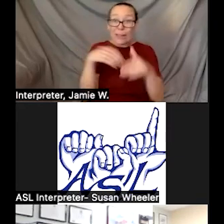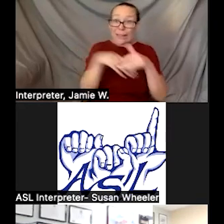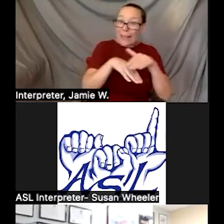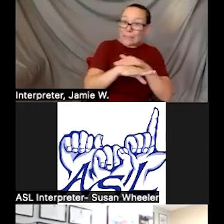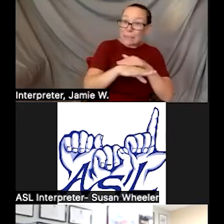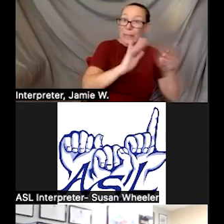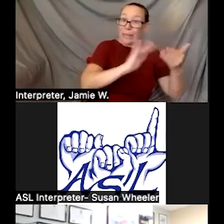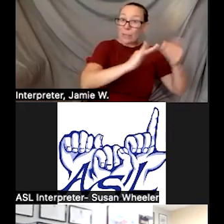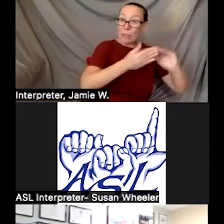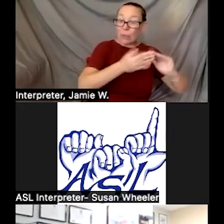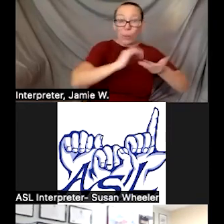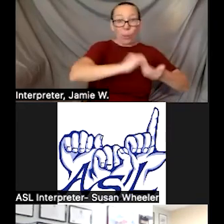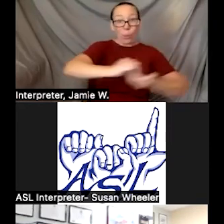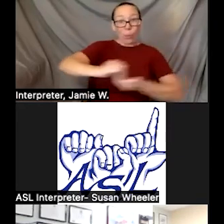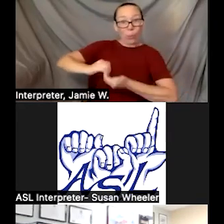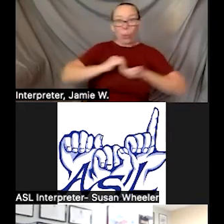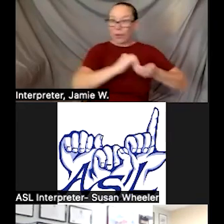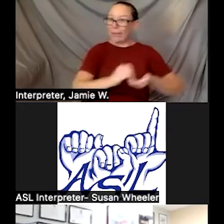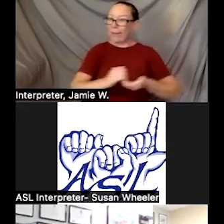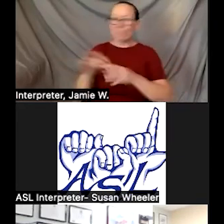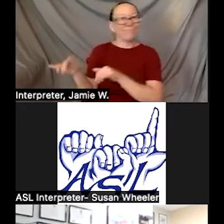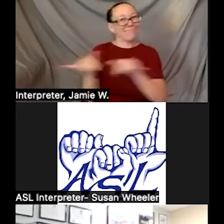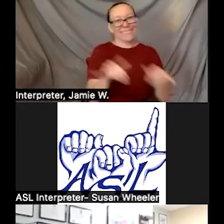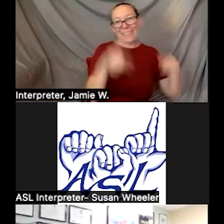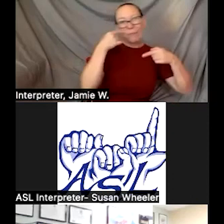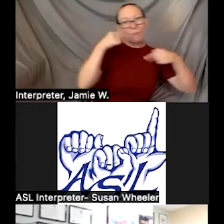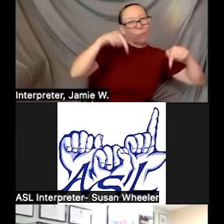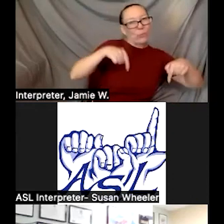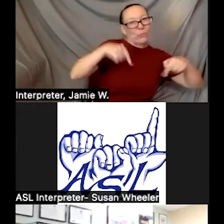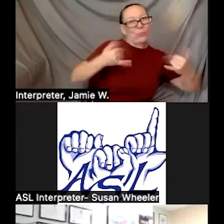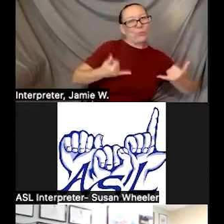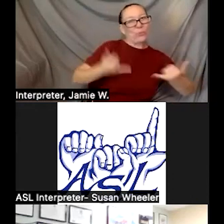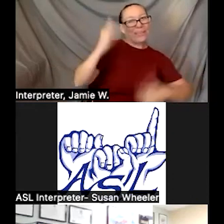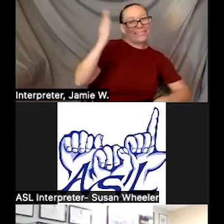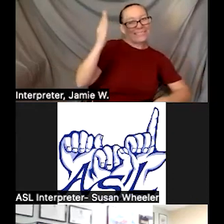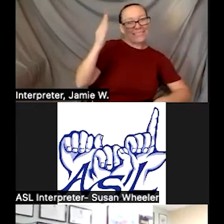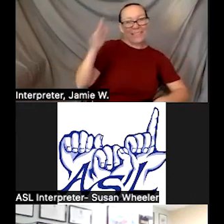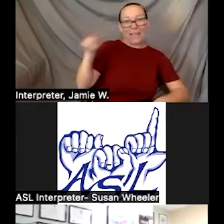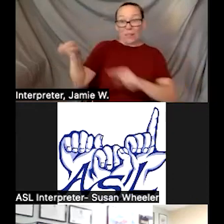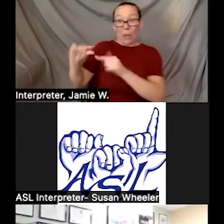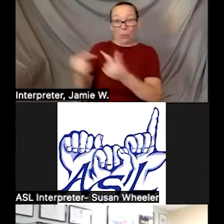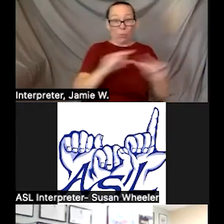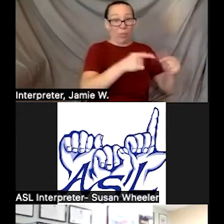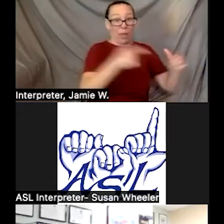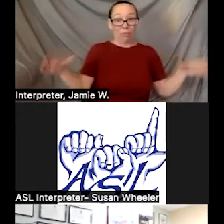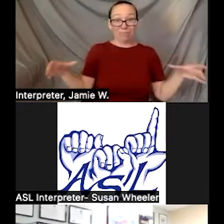that as we've done on this webinar today. Yes, bringing the two groups together and thank you